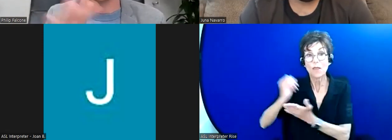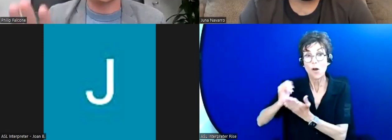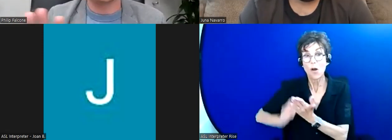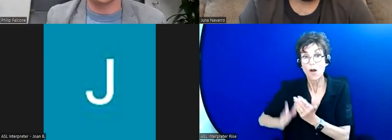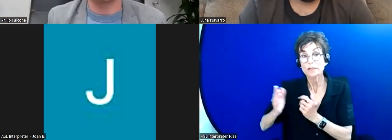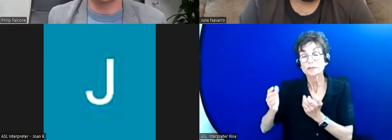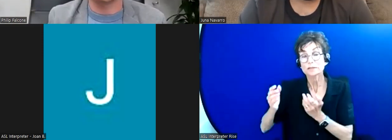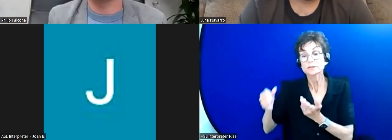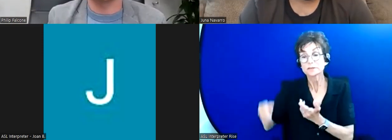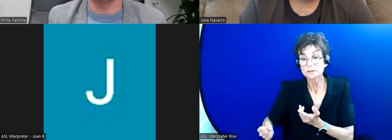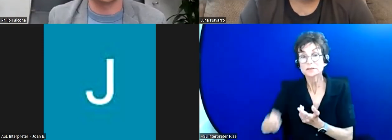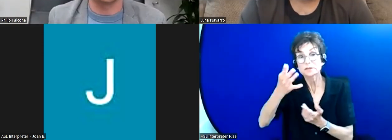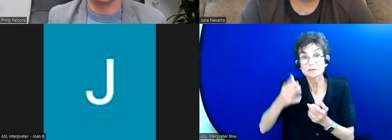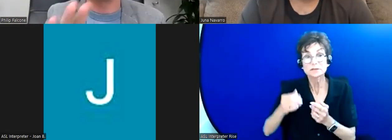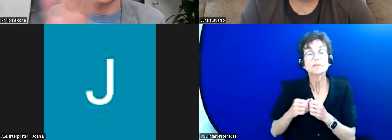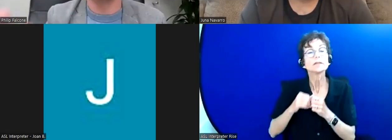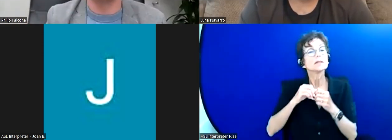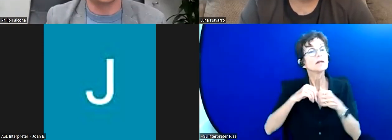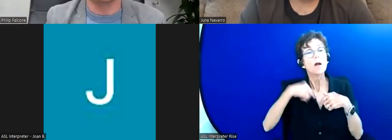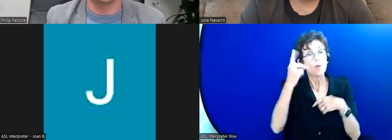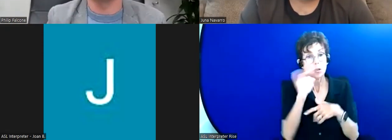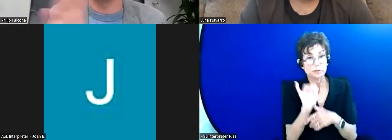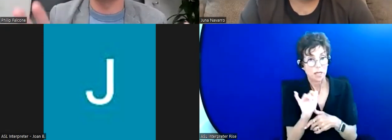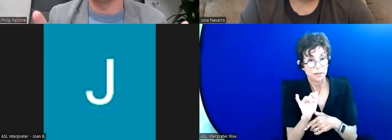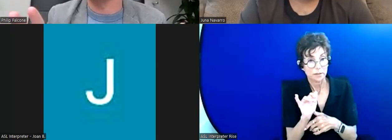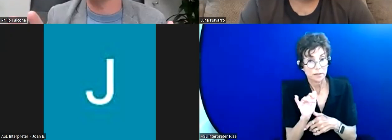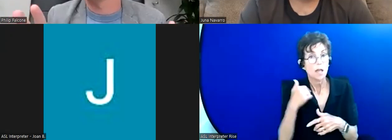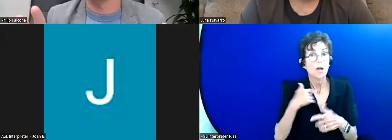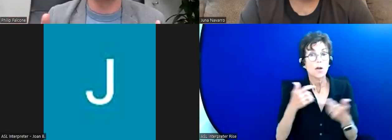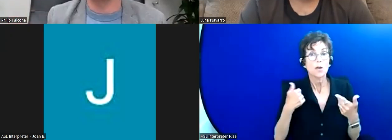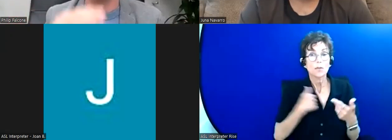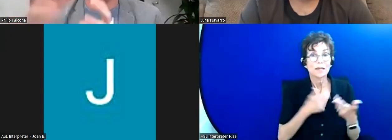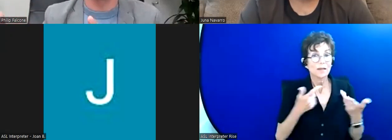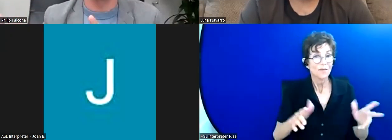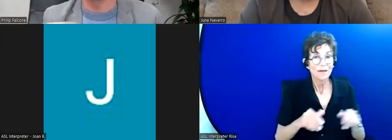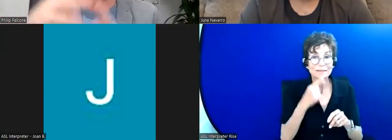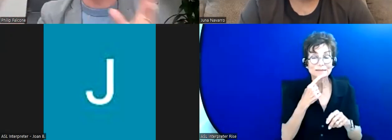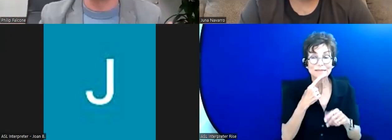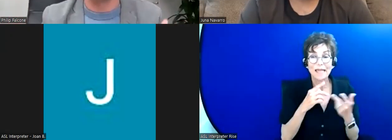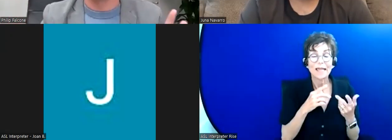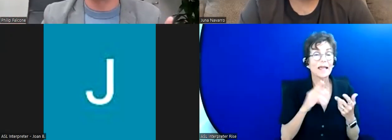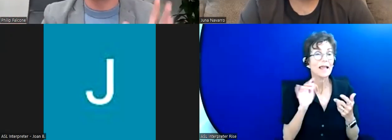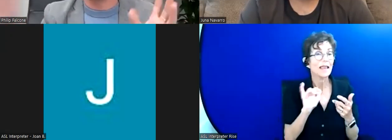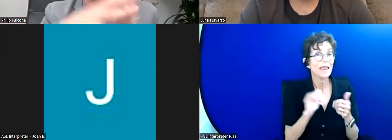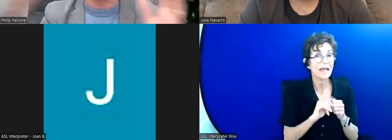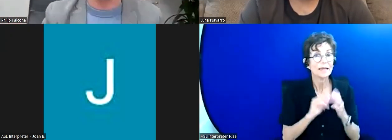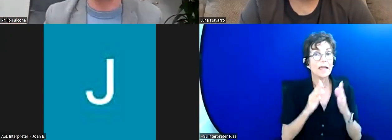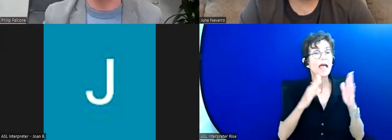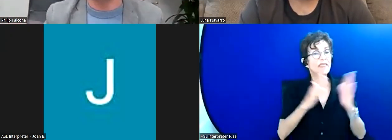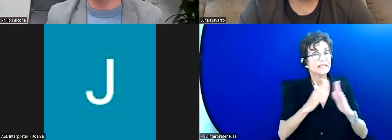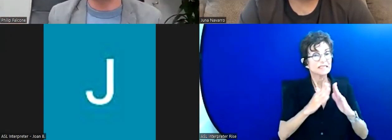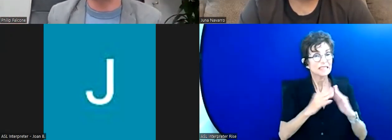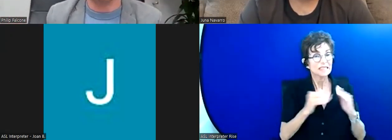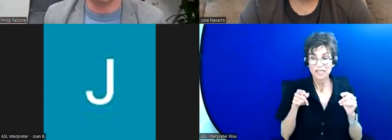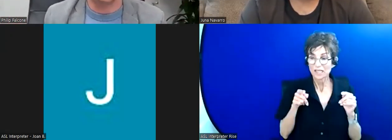say, if it's on private property, we can't necessarily say you can't do that because we don't like the color orange and you're doing a large mural with a lot of orange